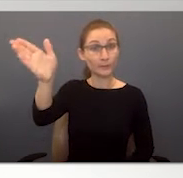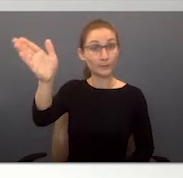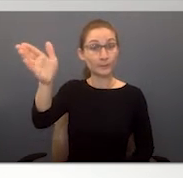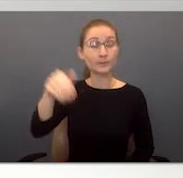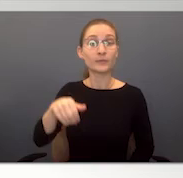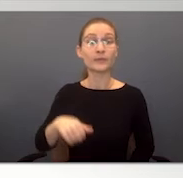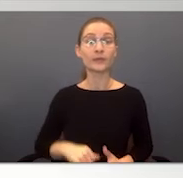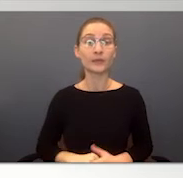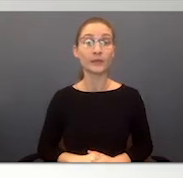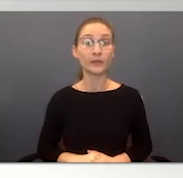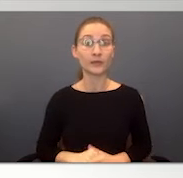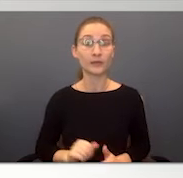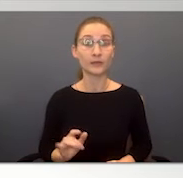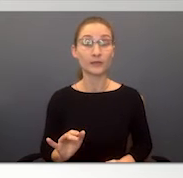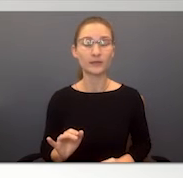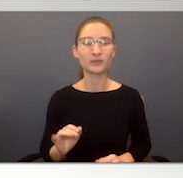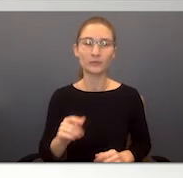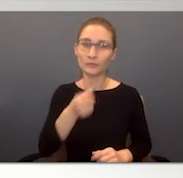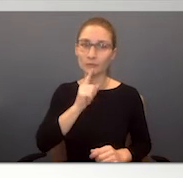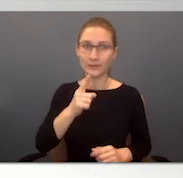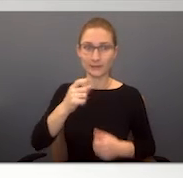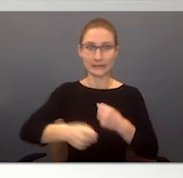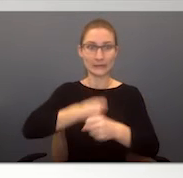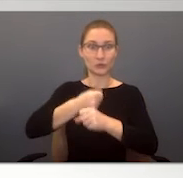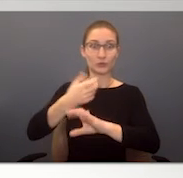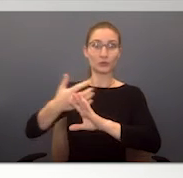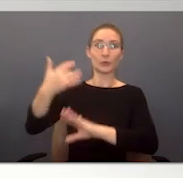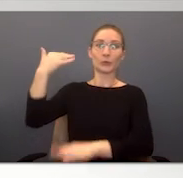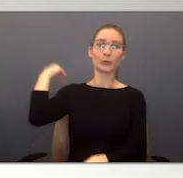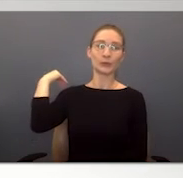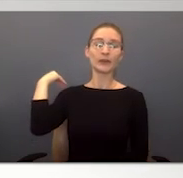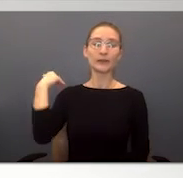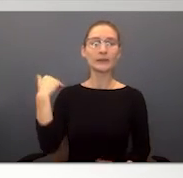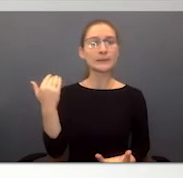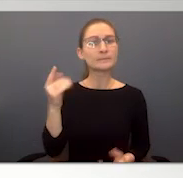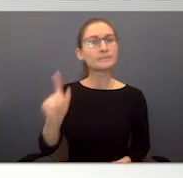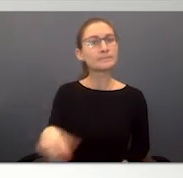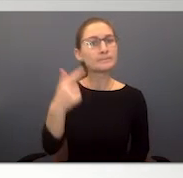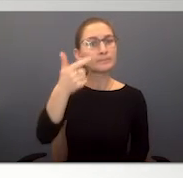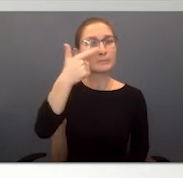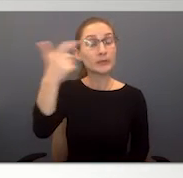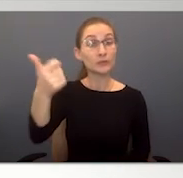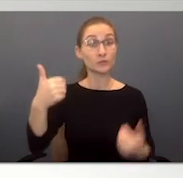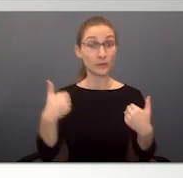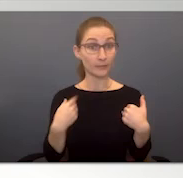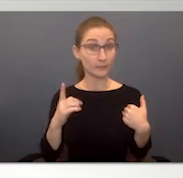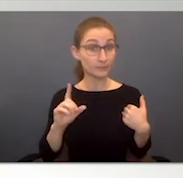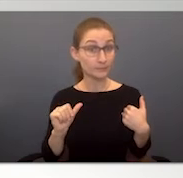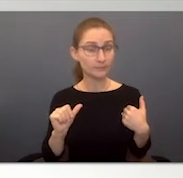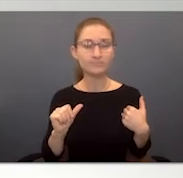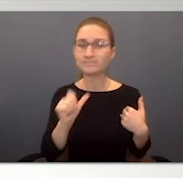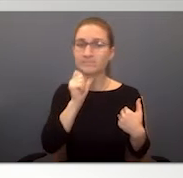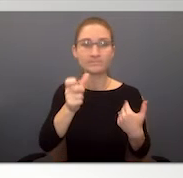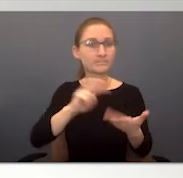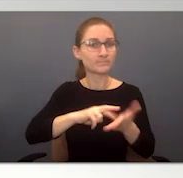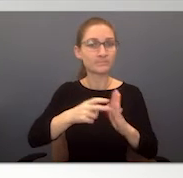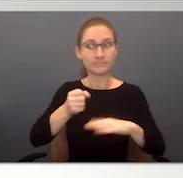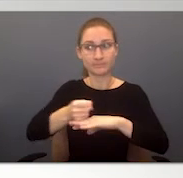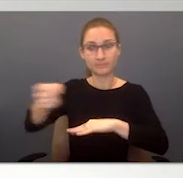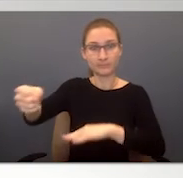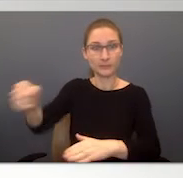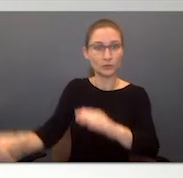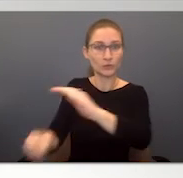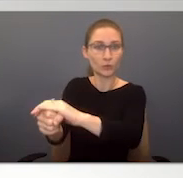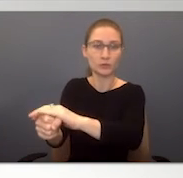be able to go to a special needs shelter. I kind of found that funny, that you know, so some people